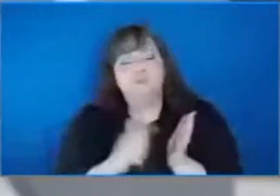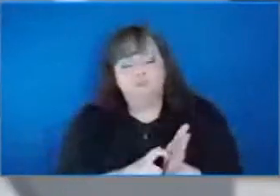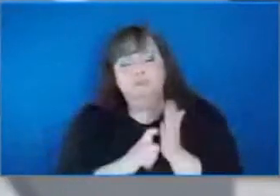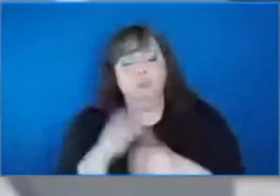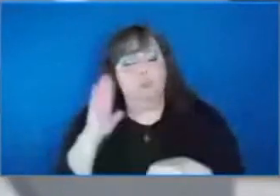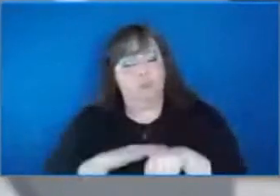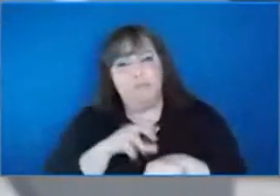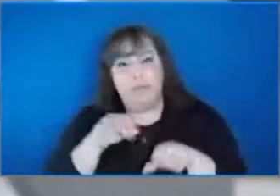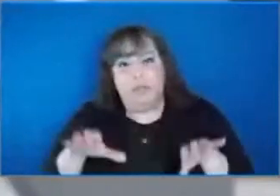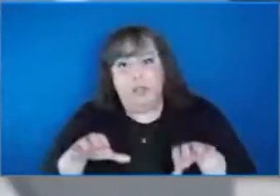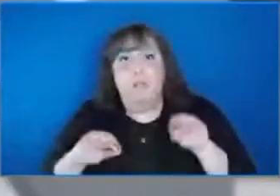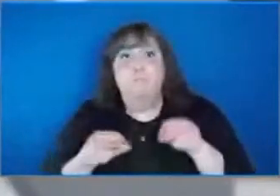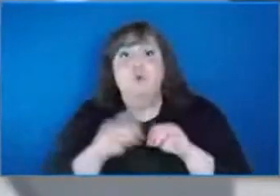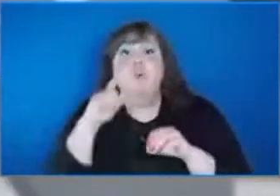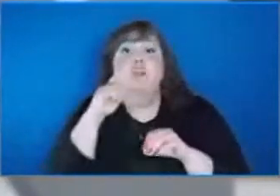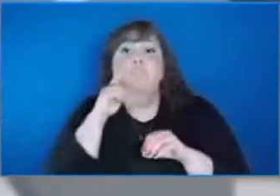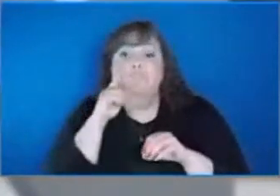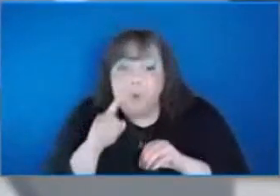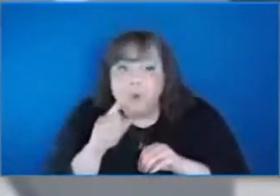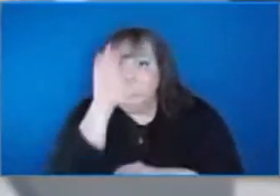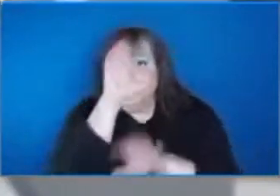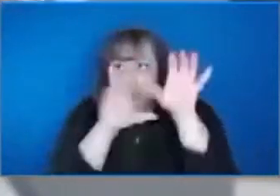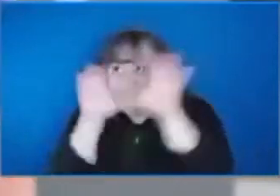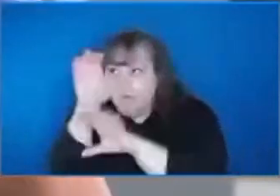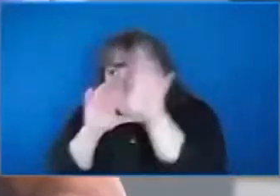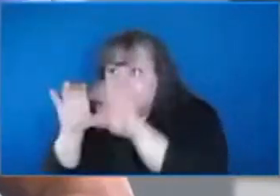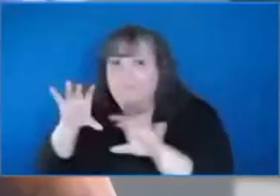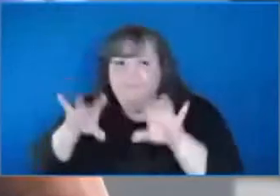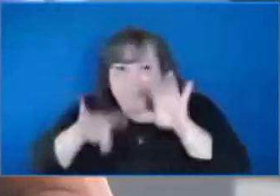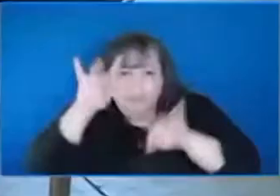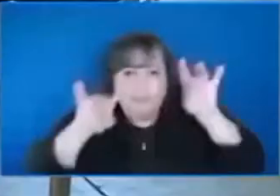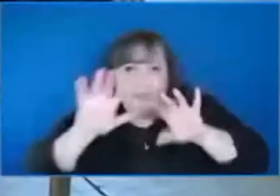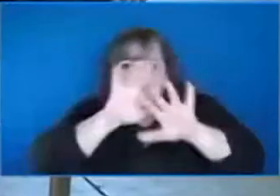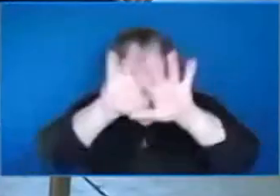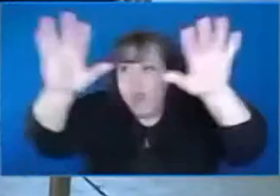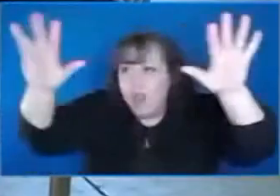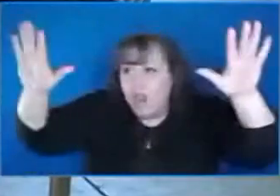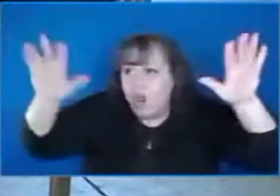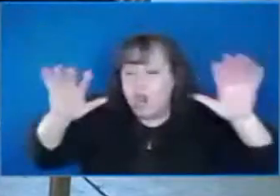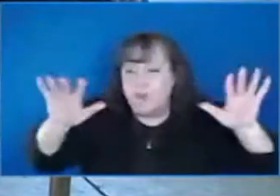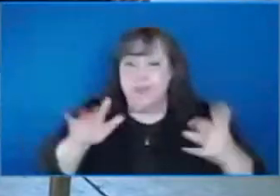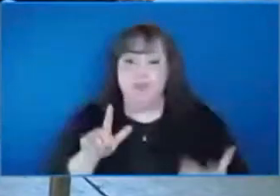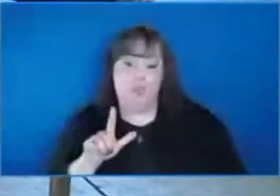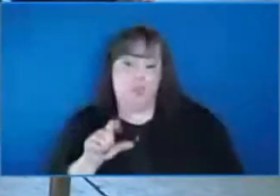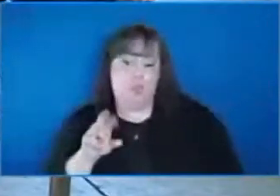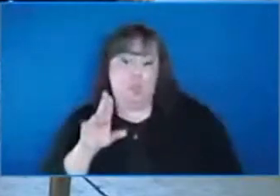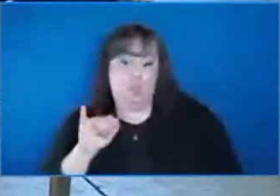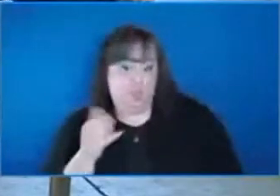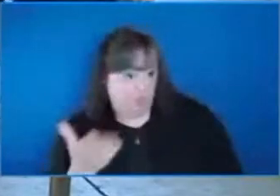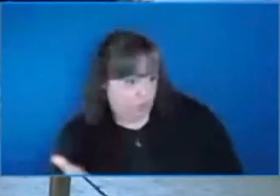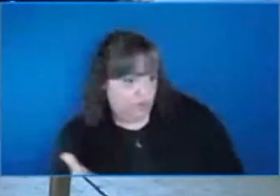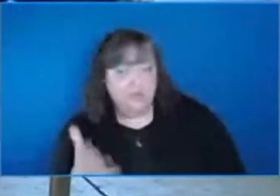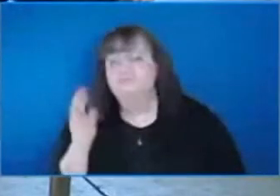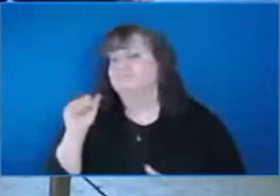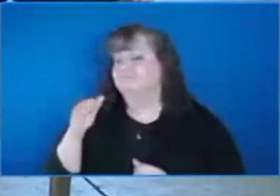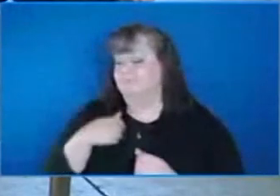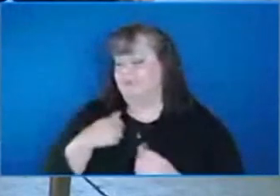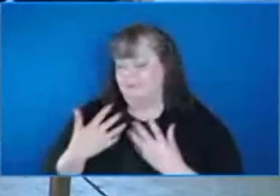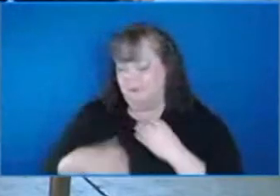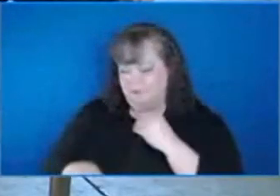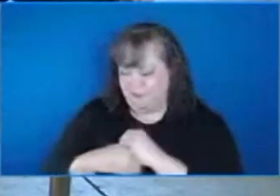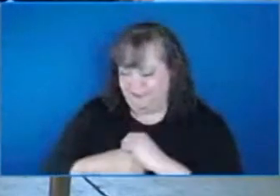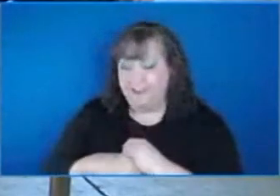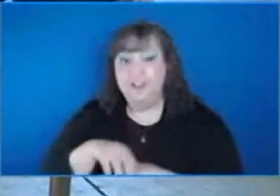find the asteroids. And there's actually a lot that we need to do on that still. I guess maybe you want to pick it up there, Lori. Yeah, I do. I want to add just a little bit to that, because what Nancy said is